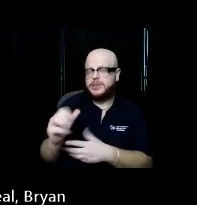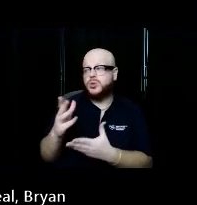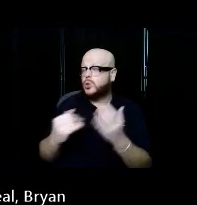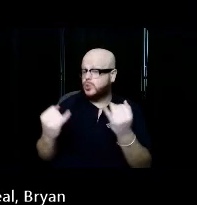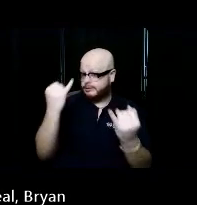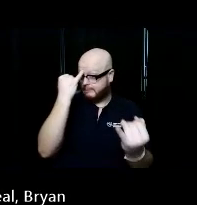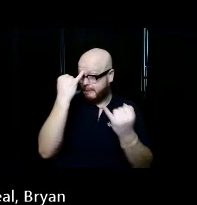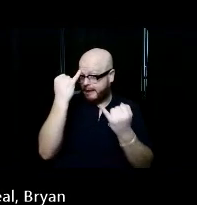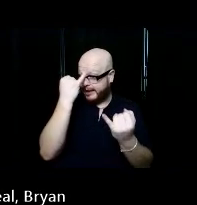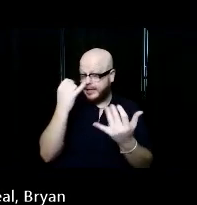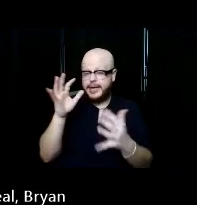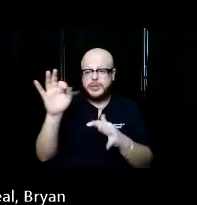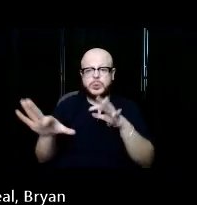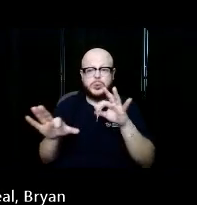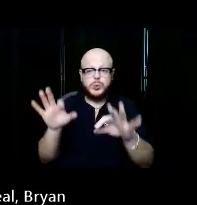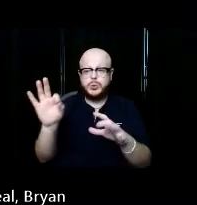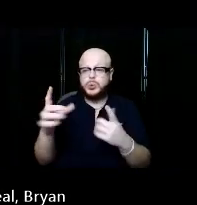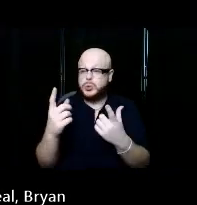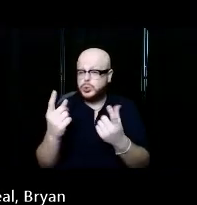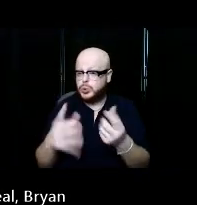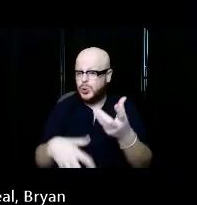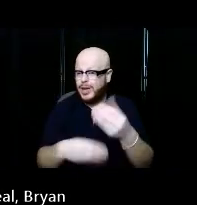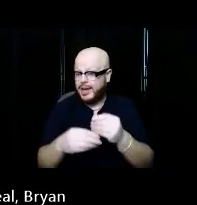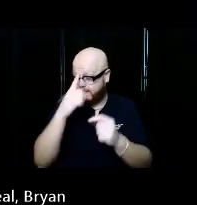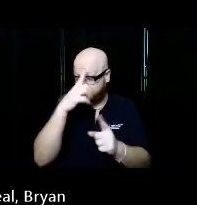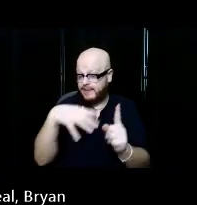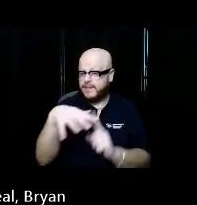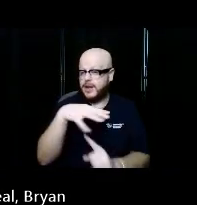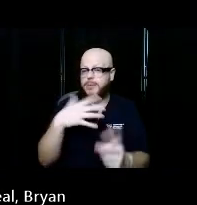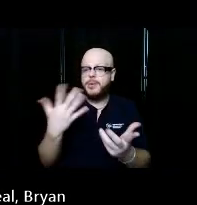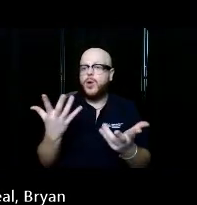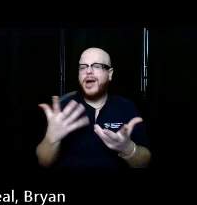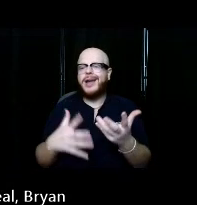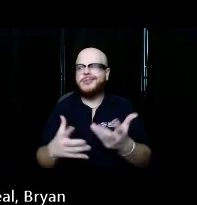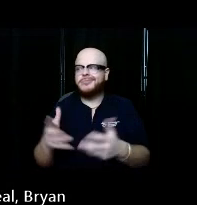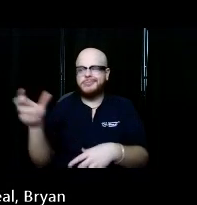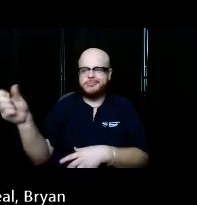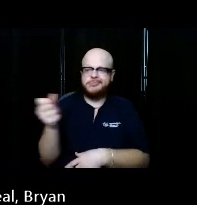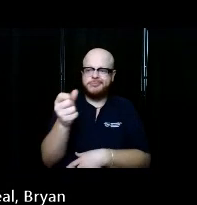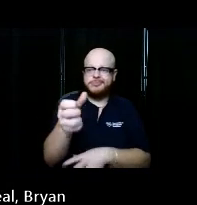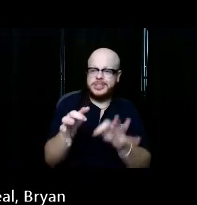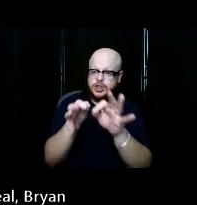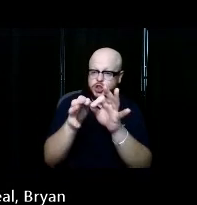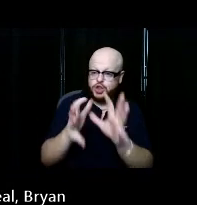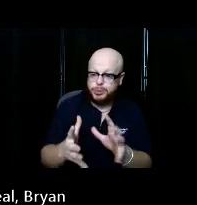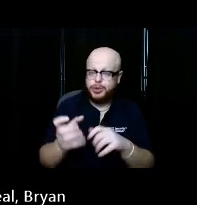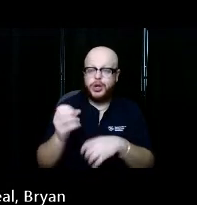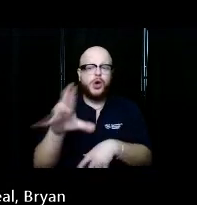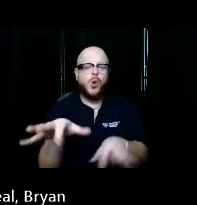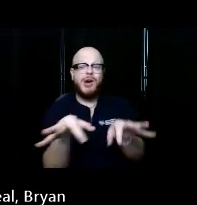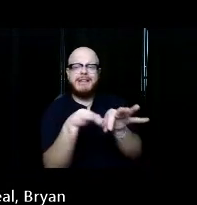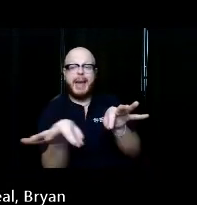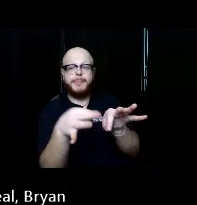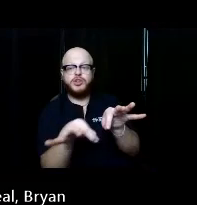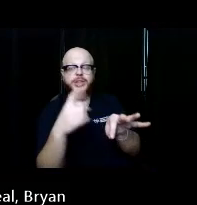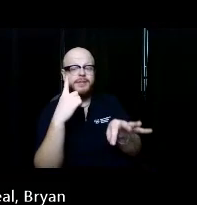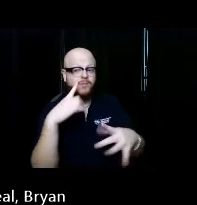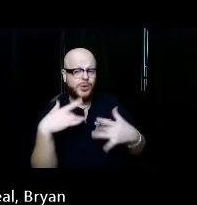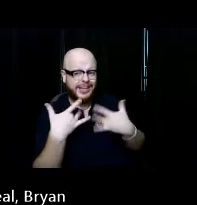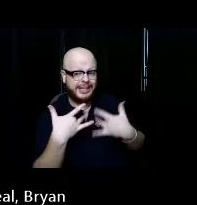can integrate into the environment is sign language interpretation and captioning for events and meetings